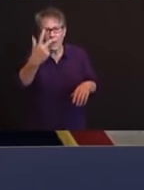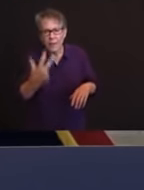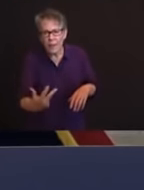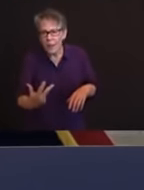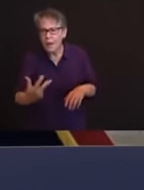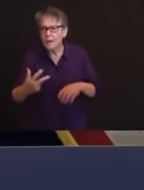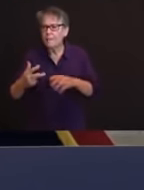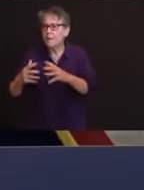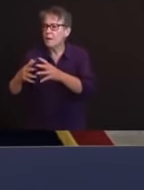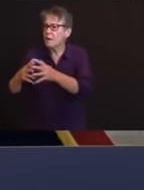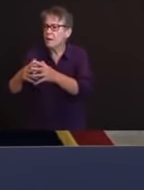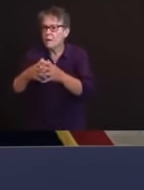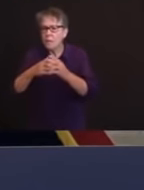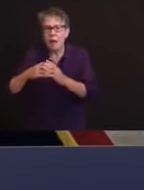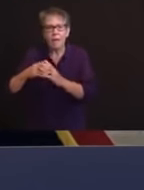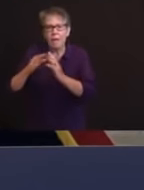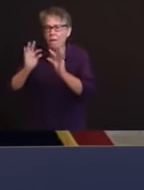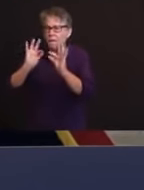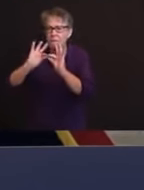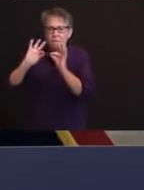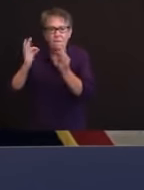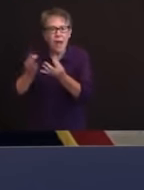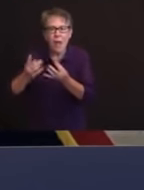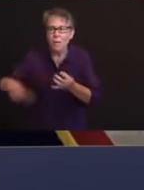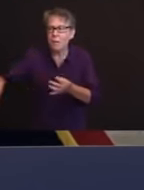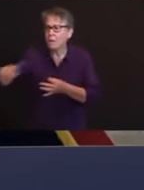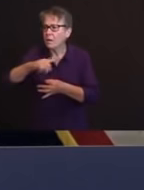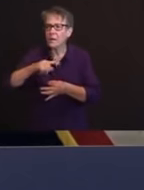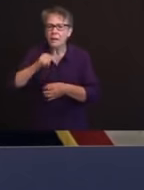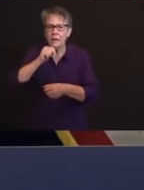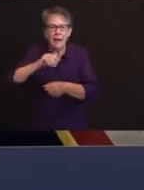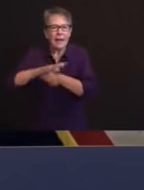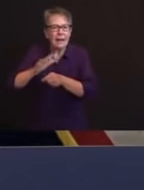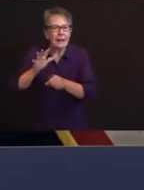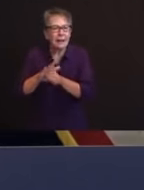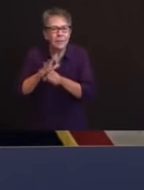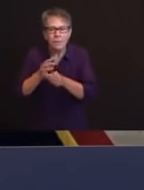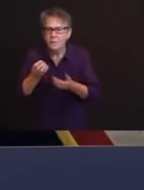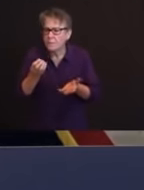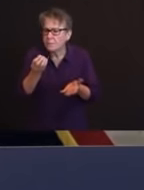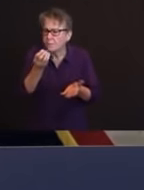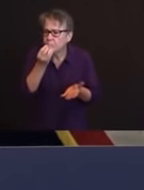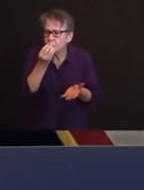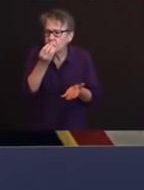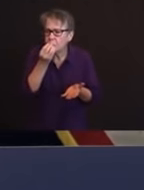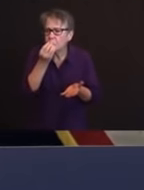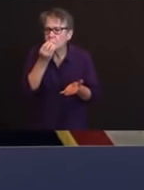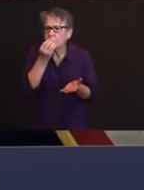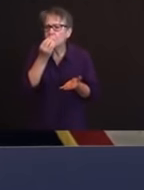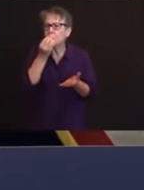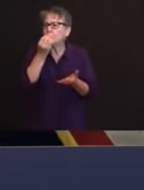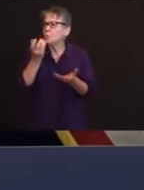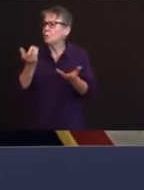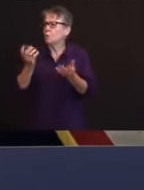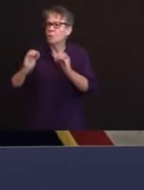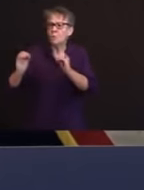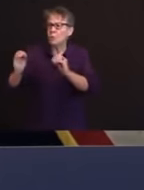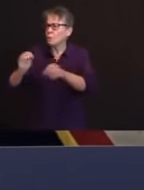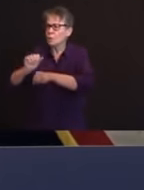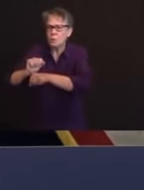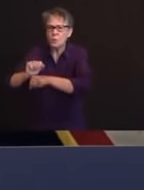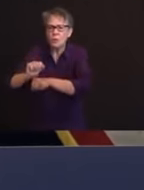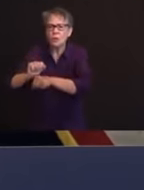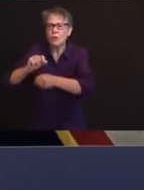of the successful direct cash payments that I originally proposed in the Senate that provided help from the federal government